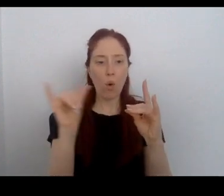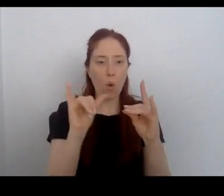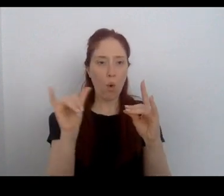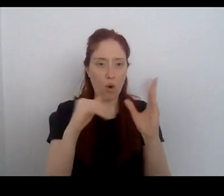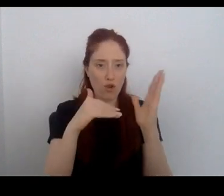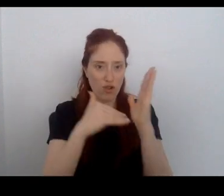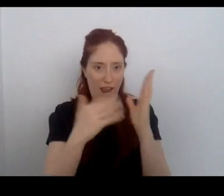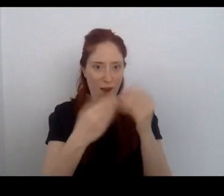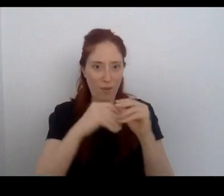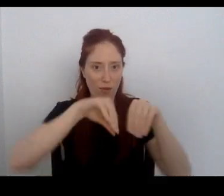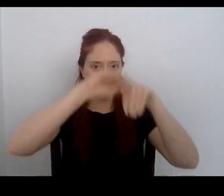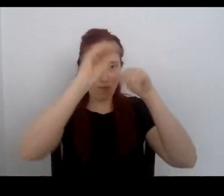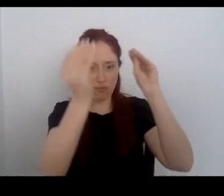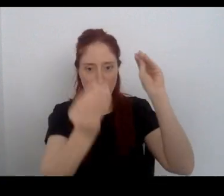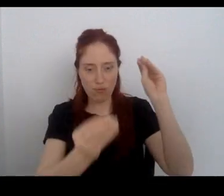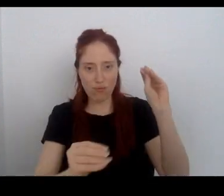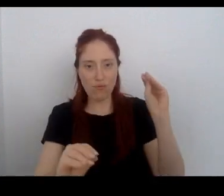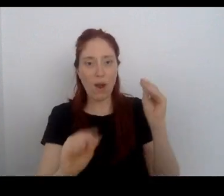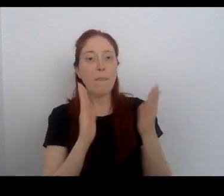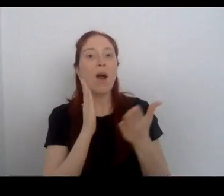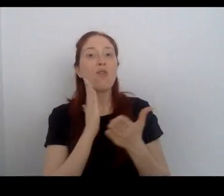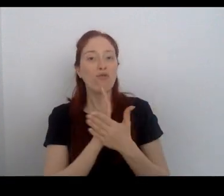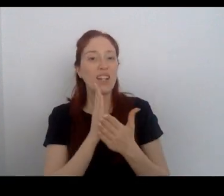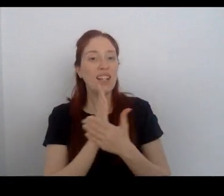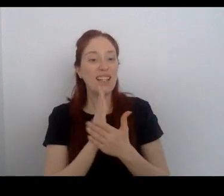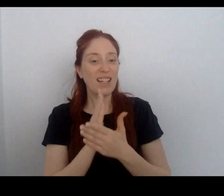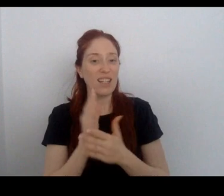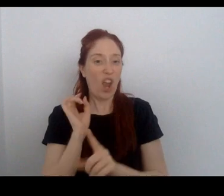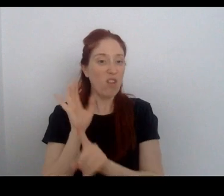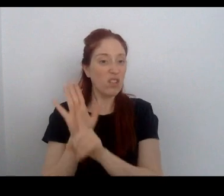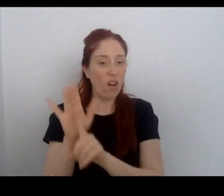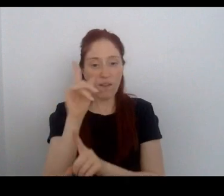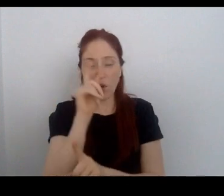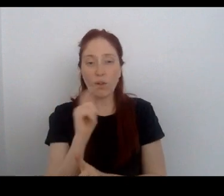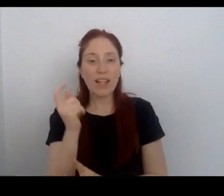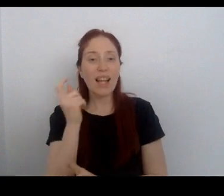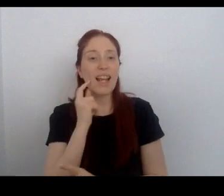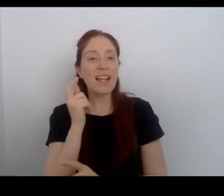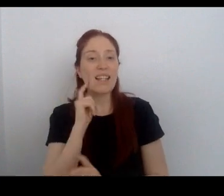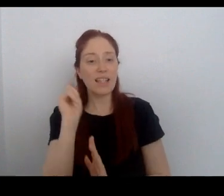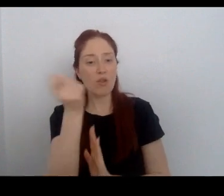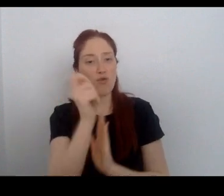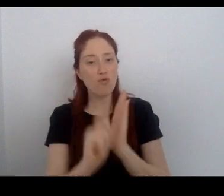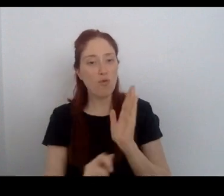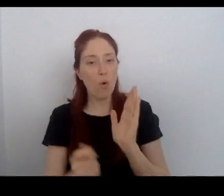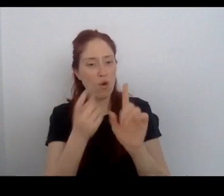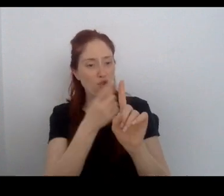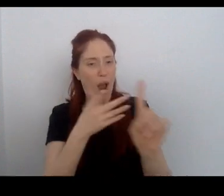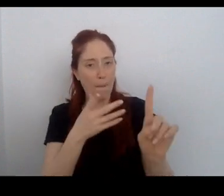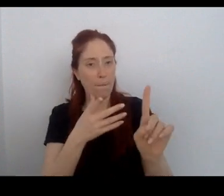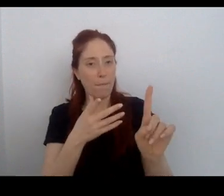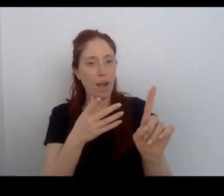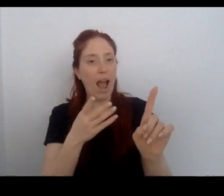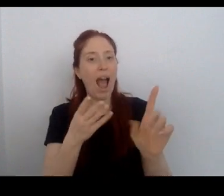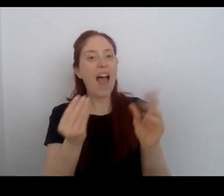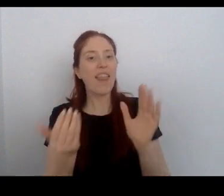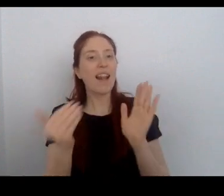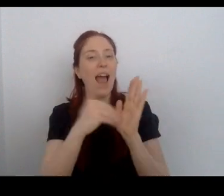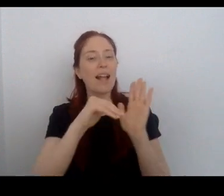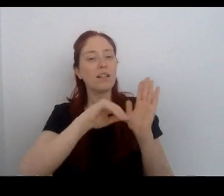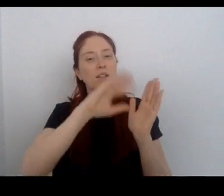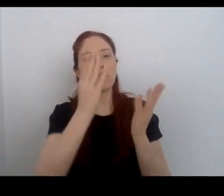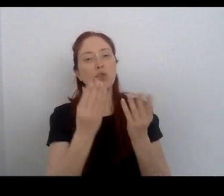was sort of able to suggest a human presence from the interaction of that soft drapery or fabric together